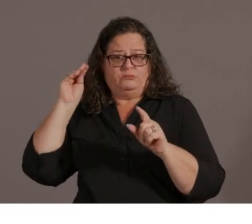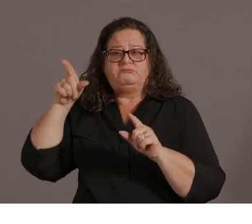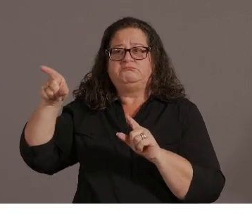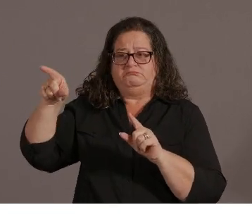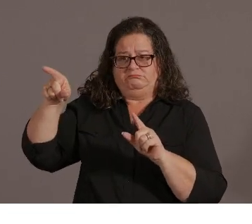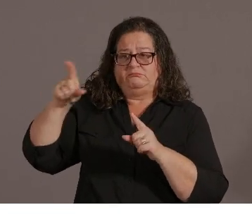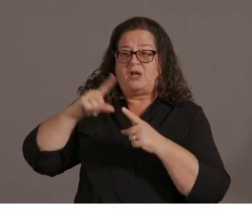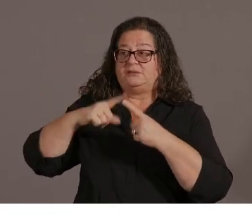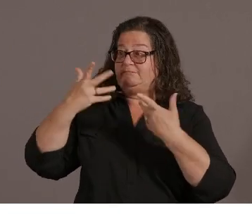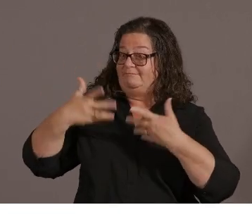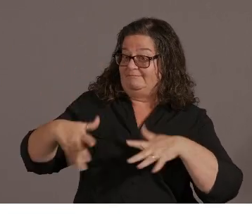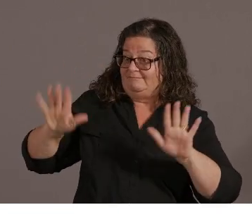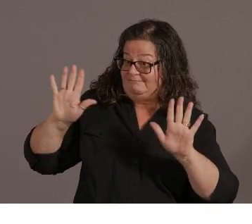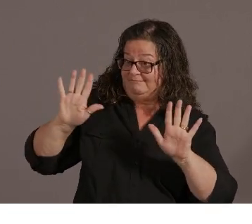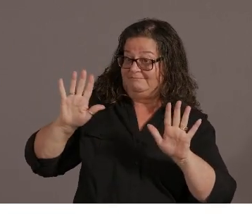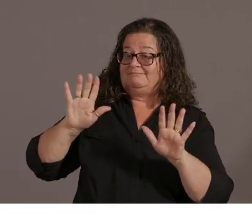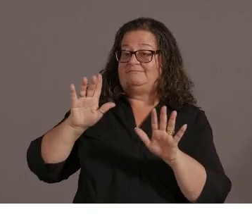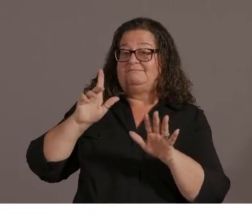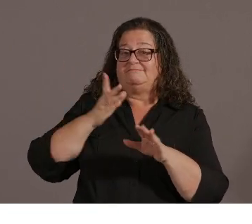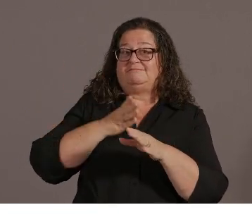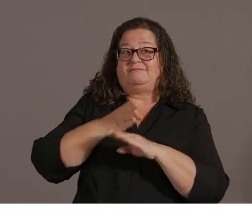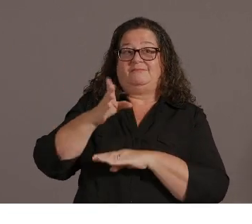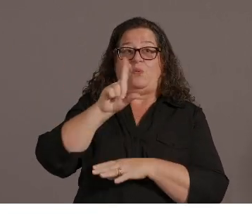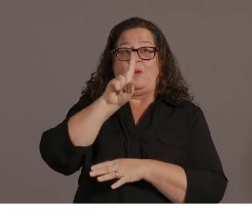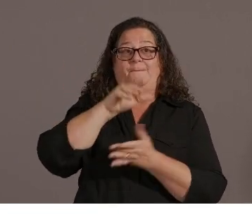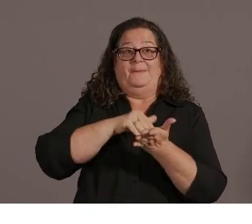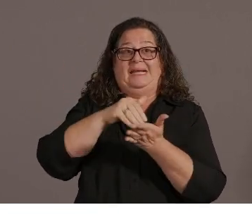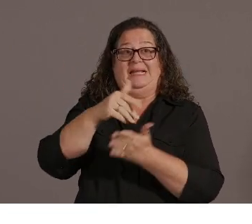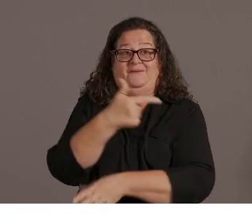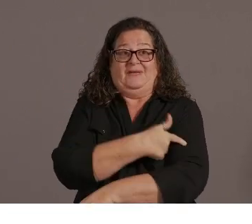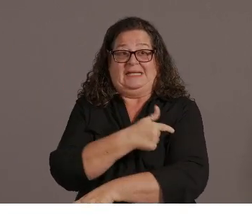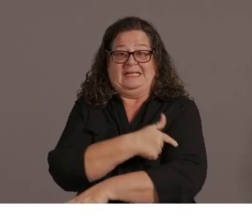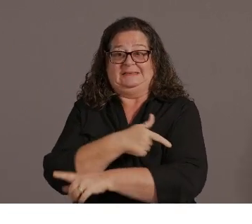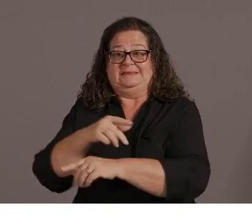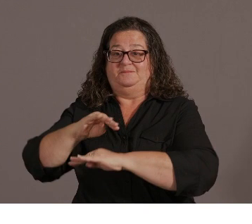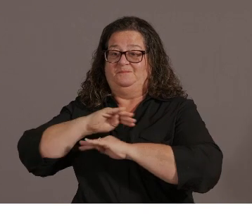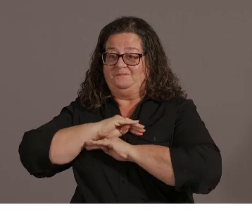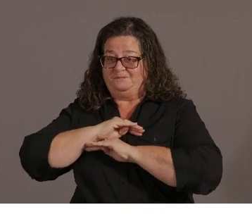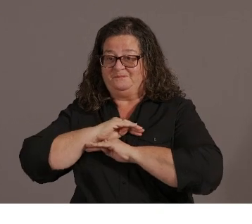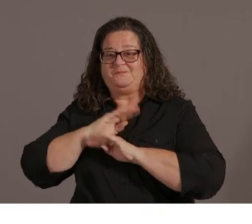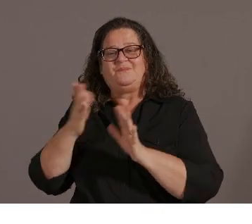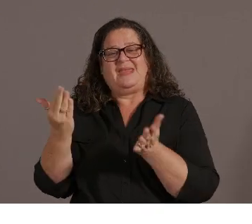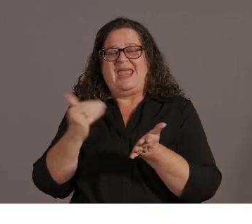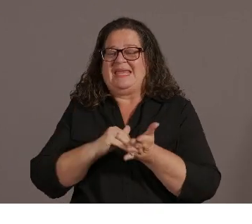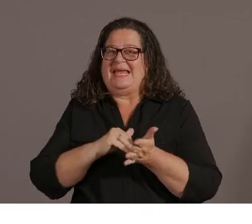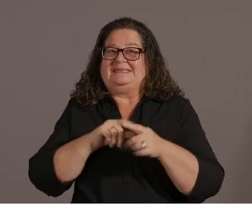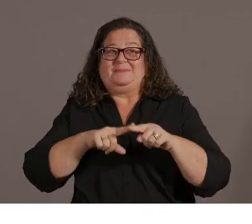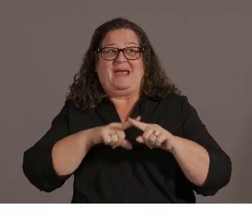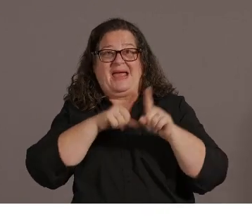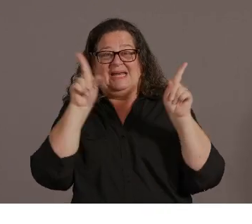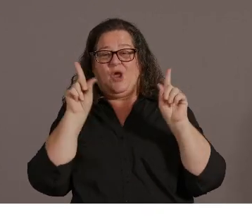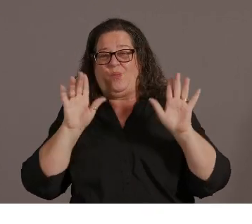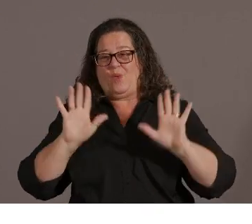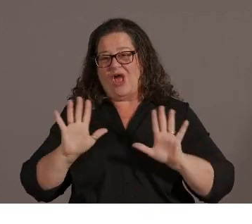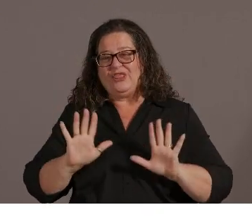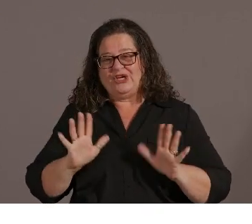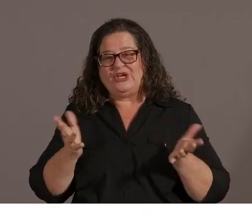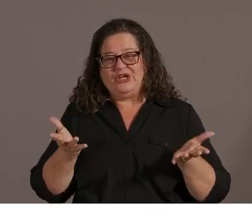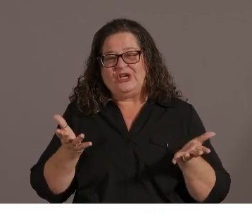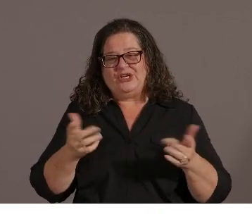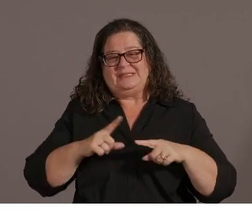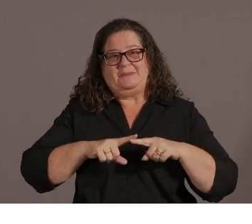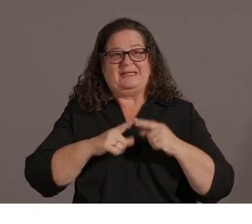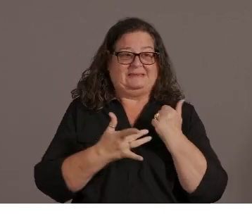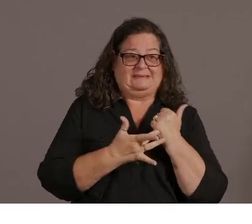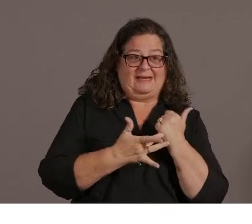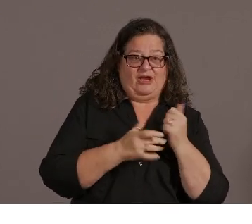vaccinations. That obviously will be dependent on the weather and how long our technology can stay operational and we can